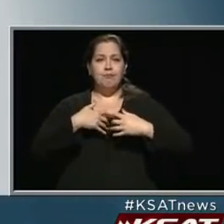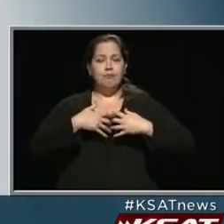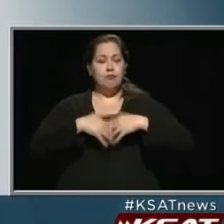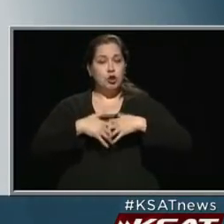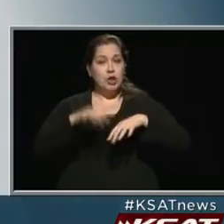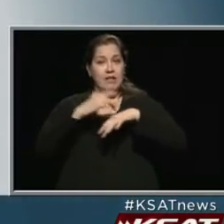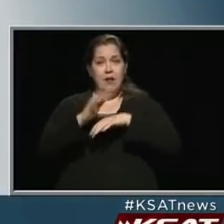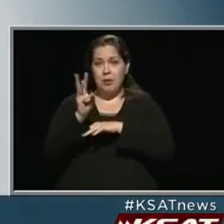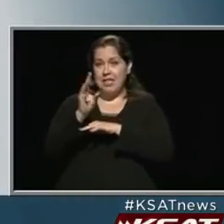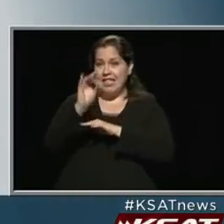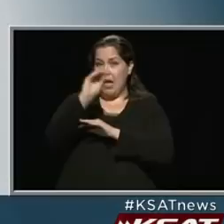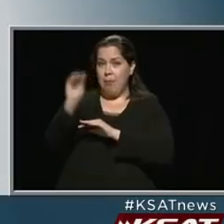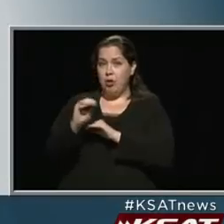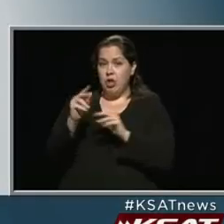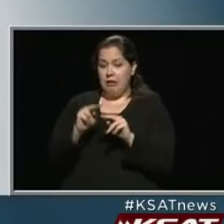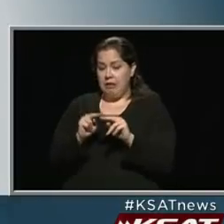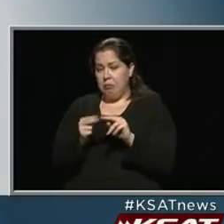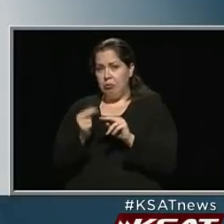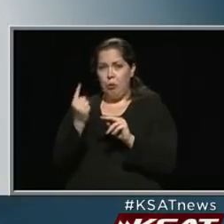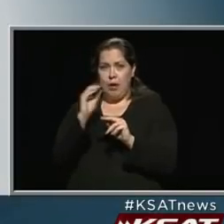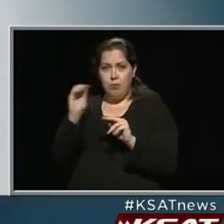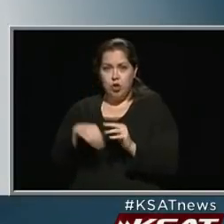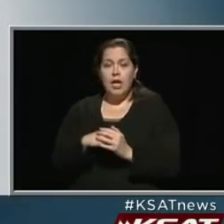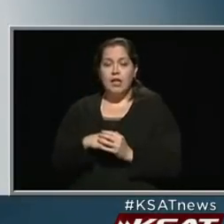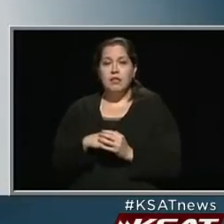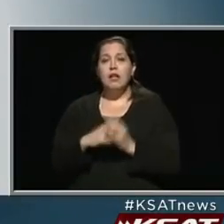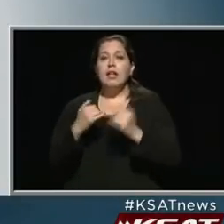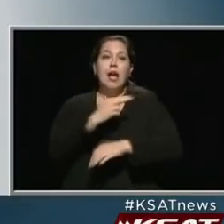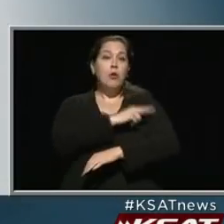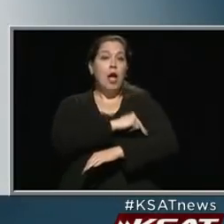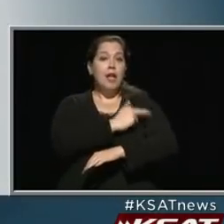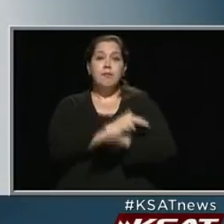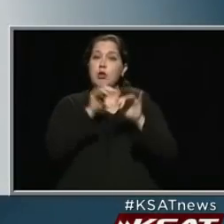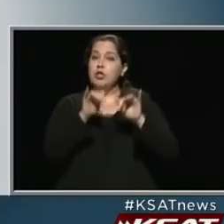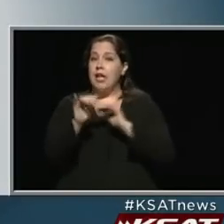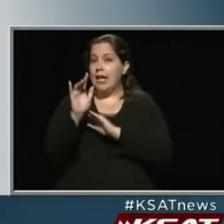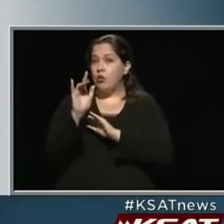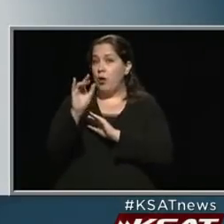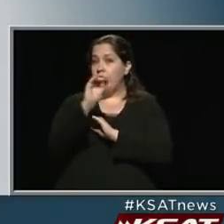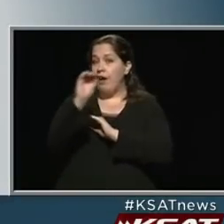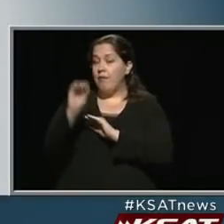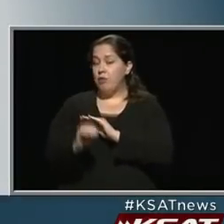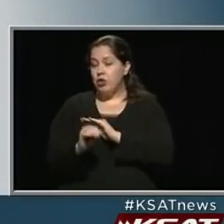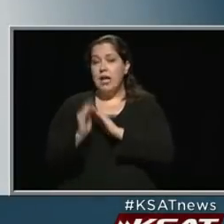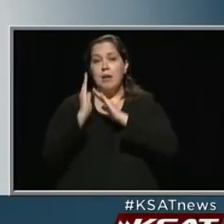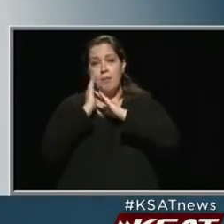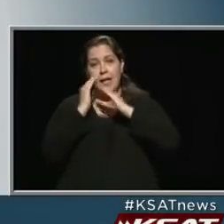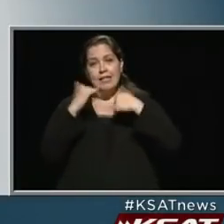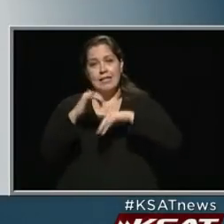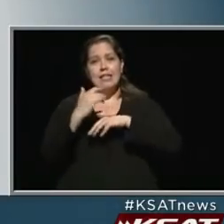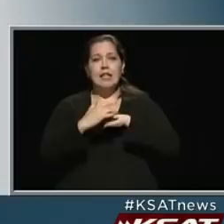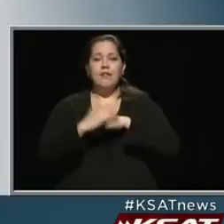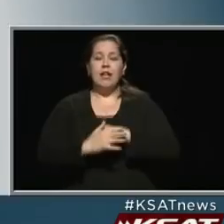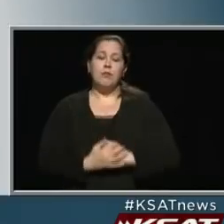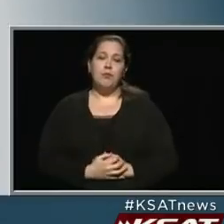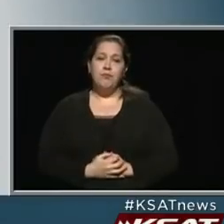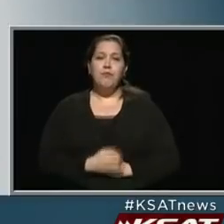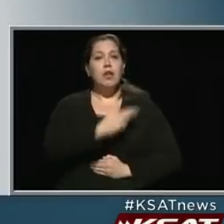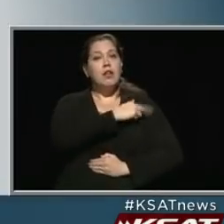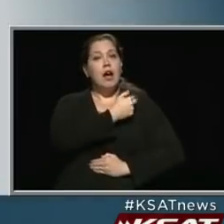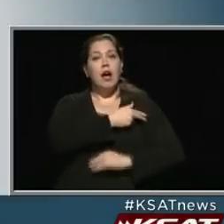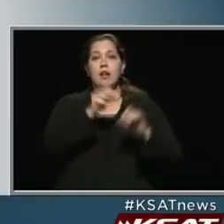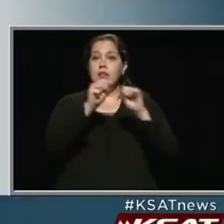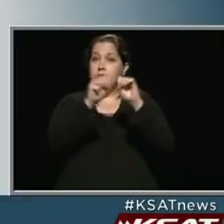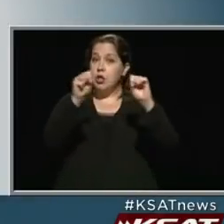68%, and that has dipped one percentage point, and the hospitals remain at 25% of staffed beds available. The hospital